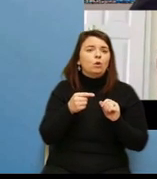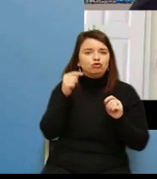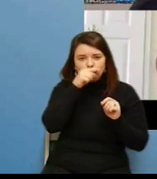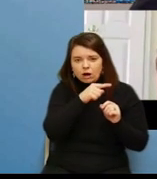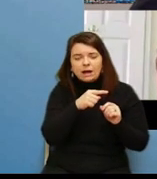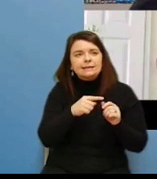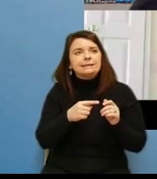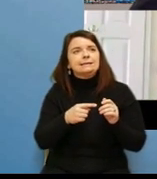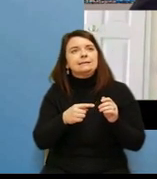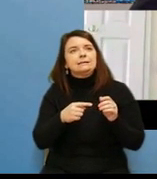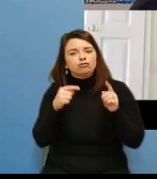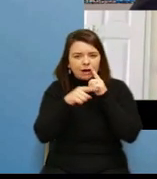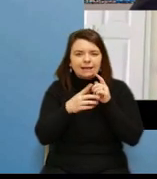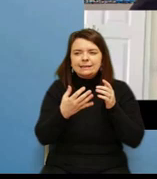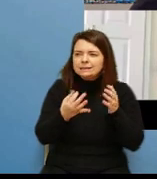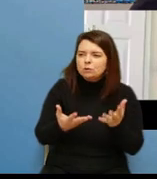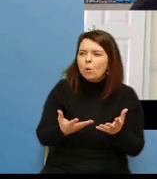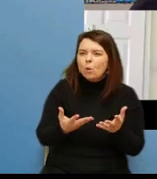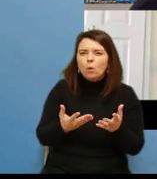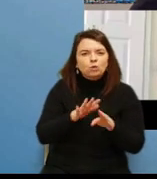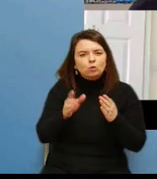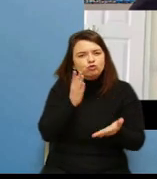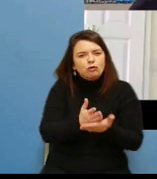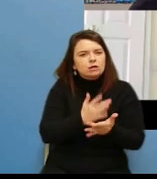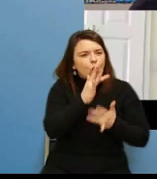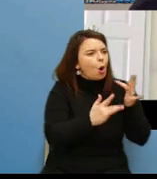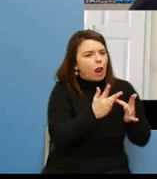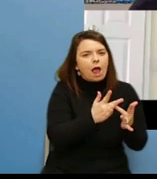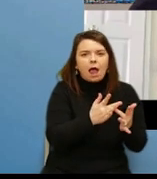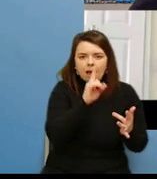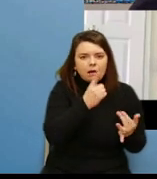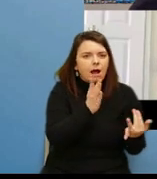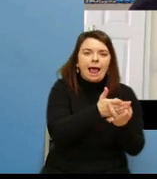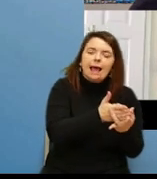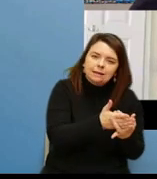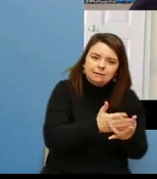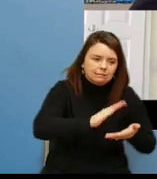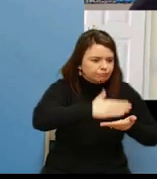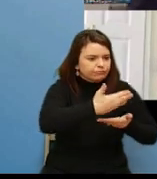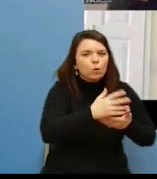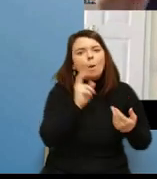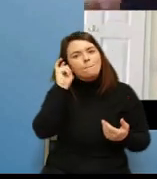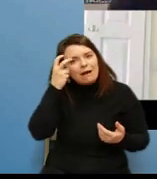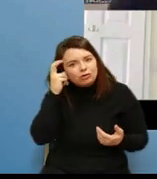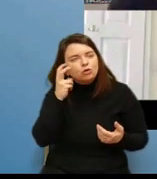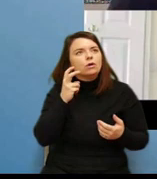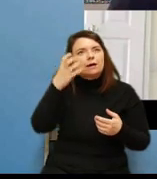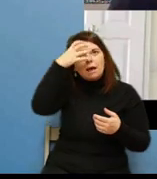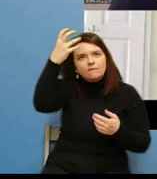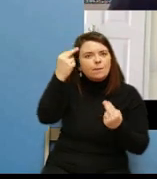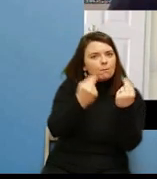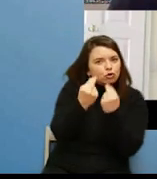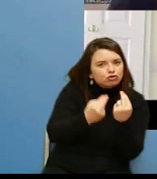who are poor, who drug addicts, and there's a group of people who simply don't trust any form of online activity because